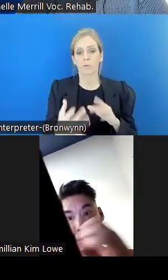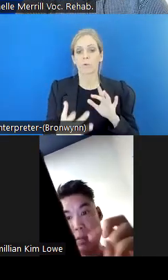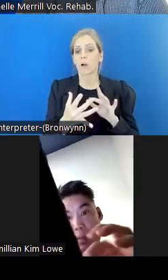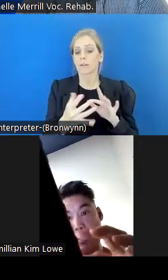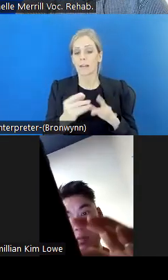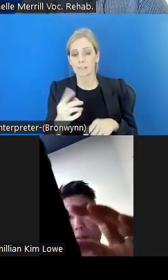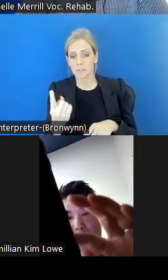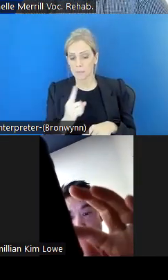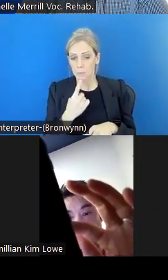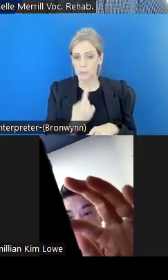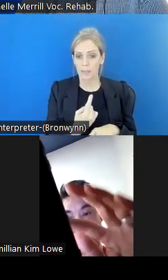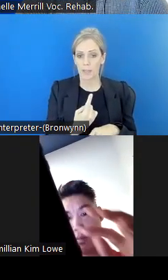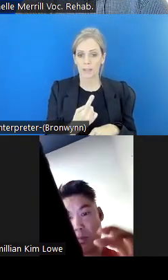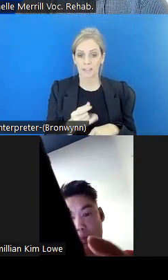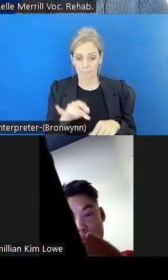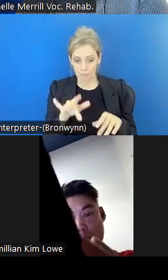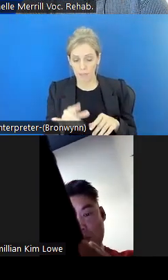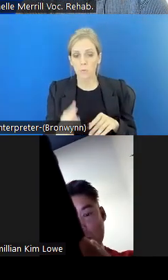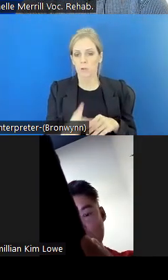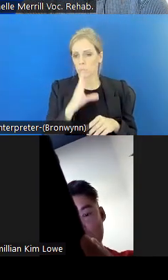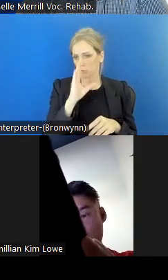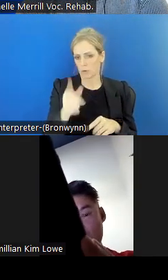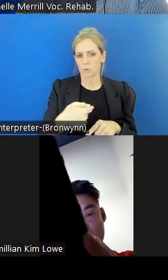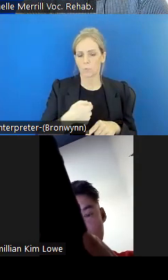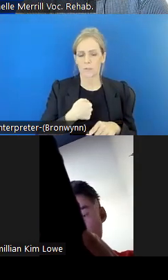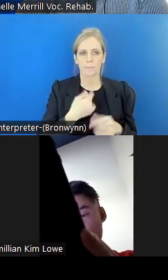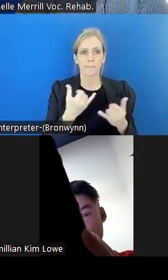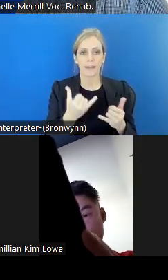on responses. I'm going to go back up to the top.